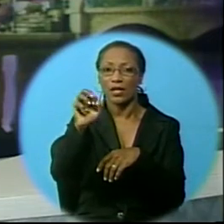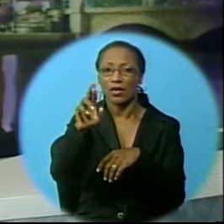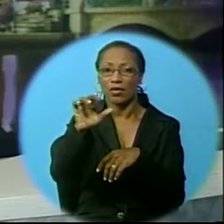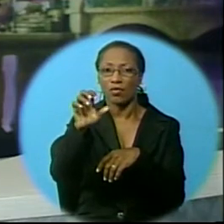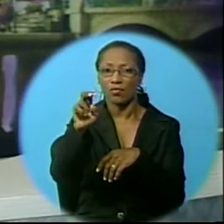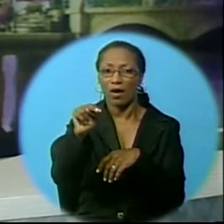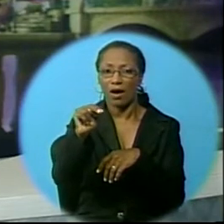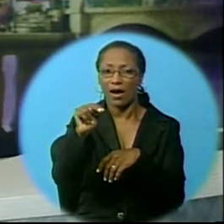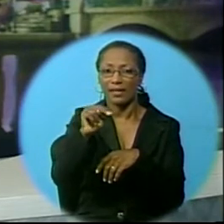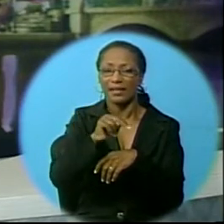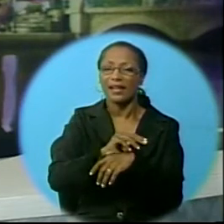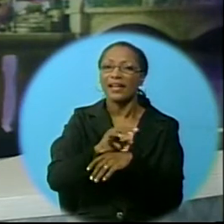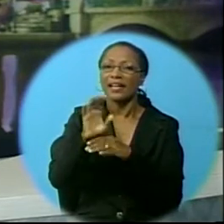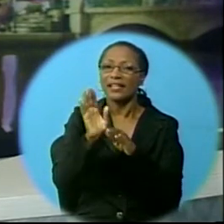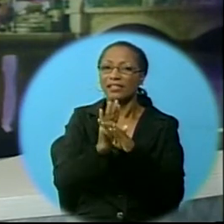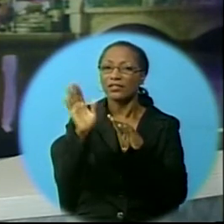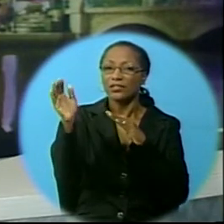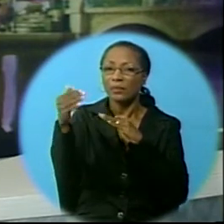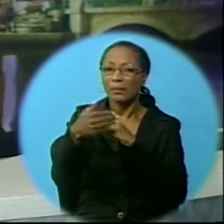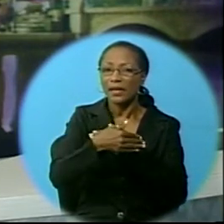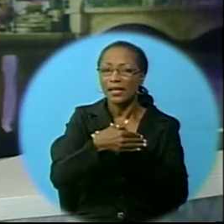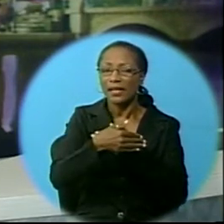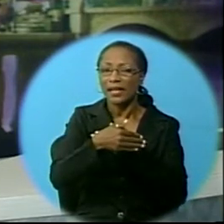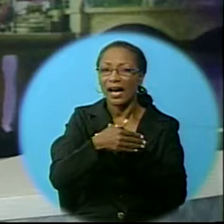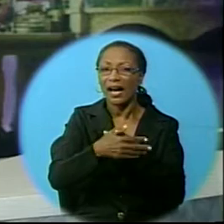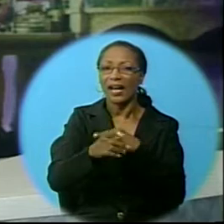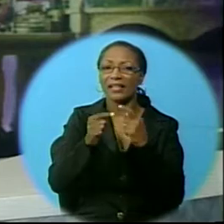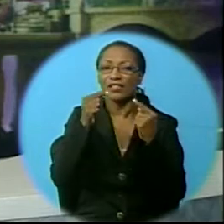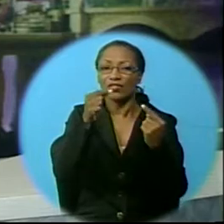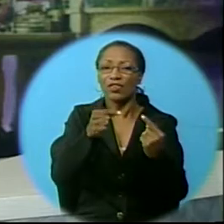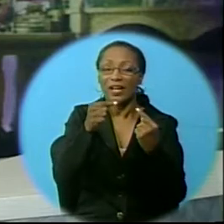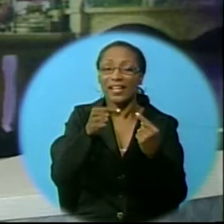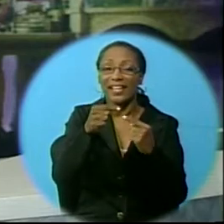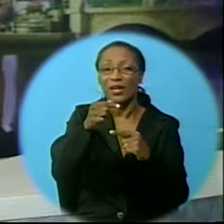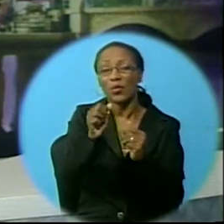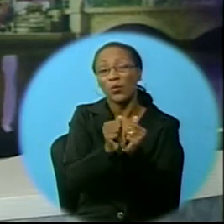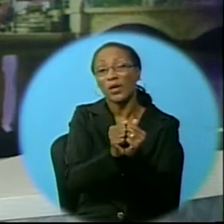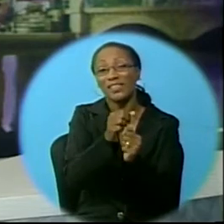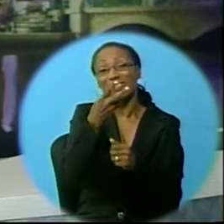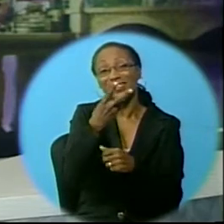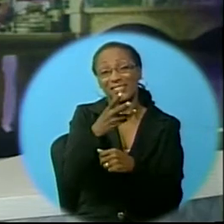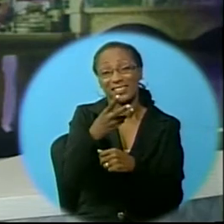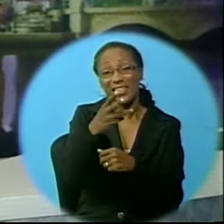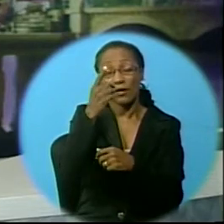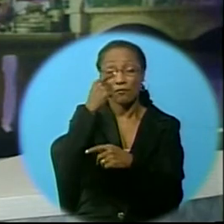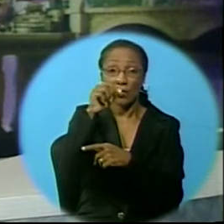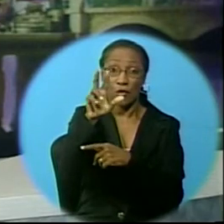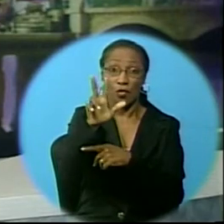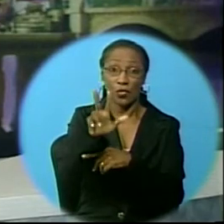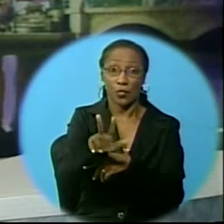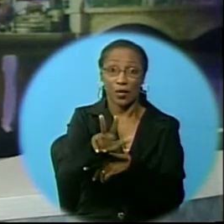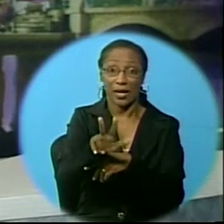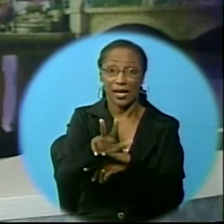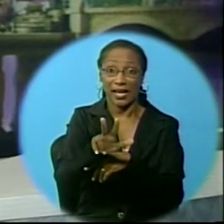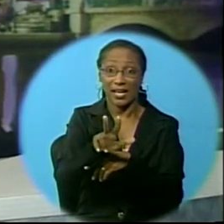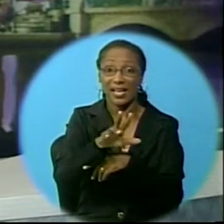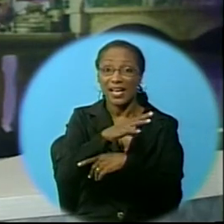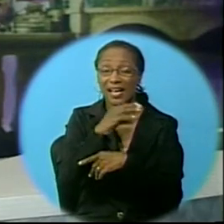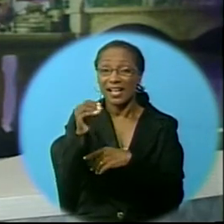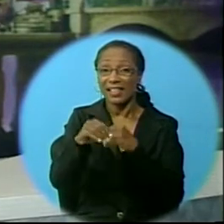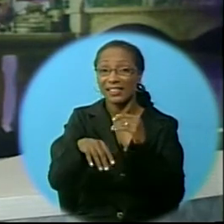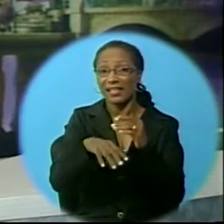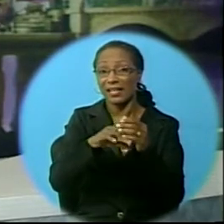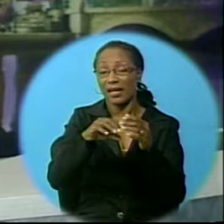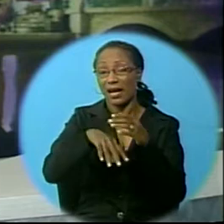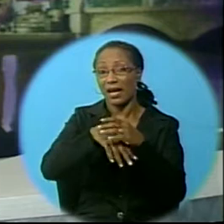the Windward Islands Volcanoes are struggling on 16 for 3 after bowling out the Jamaica franchise team for 208. Alison